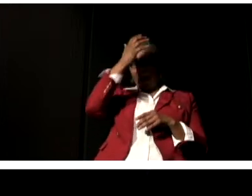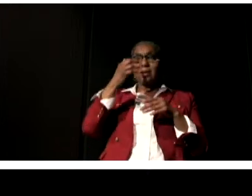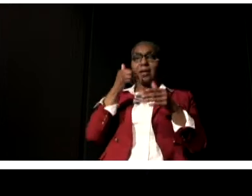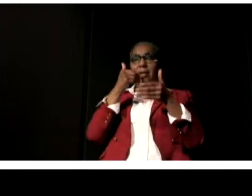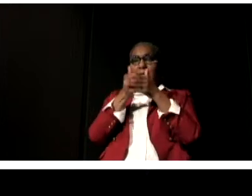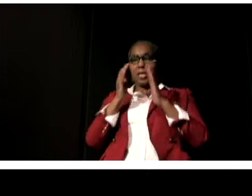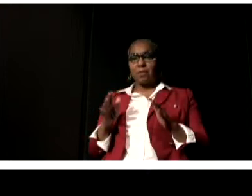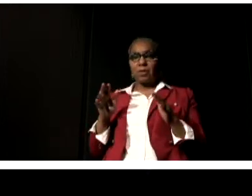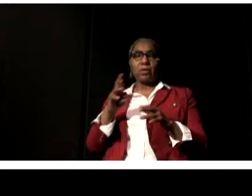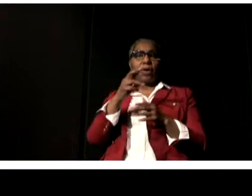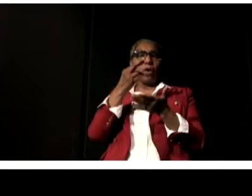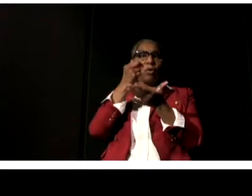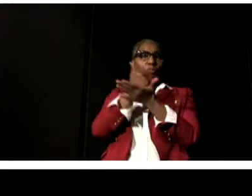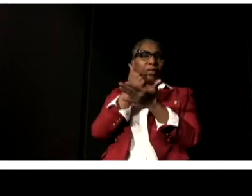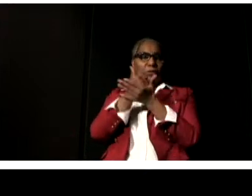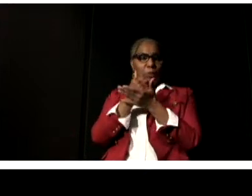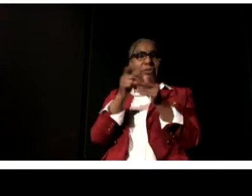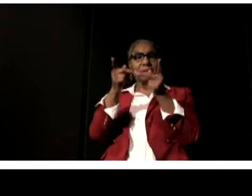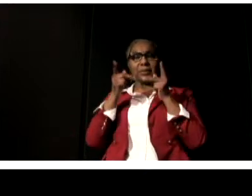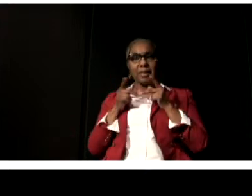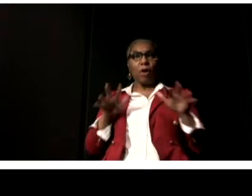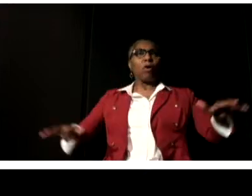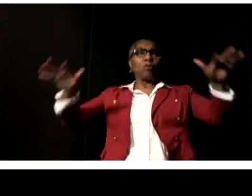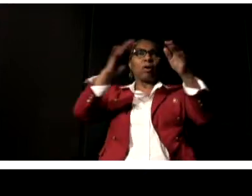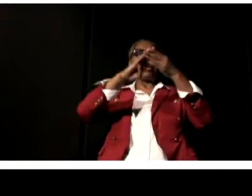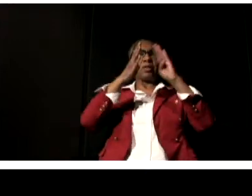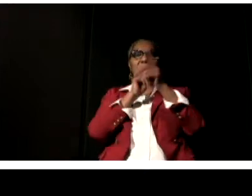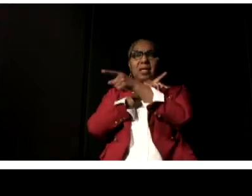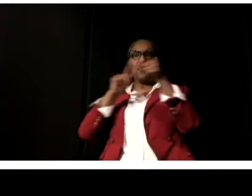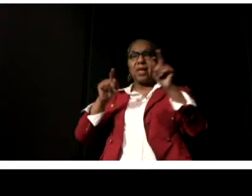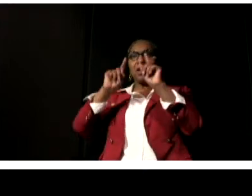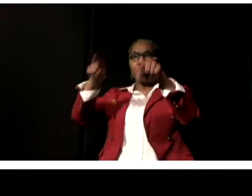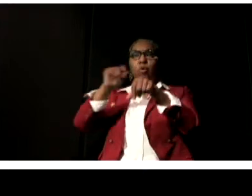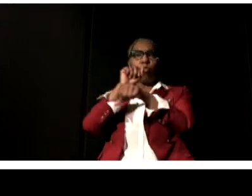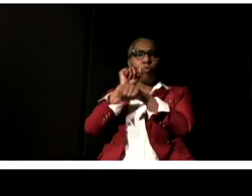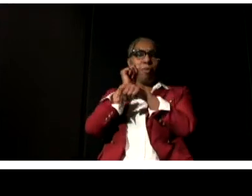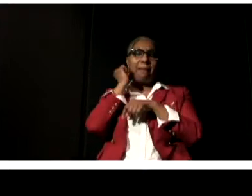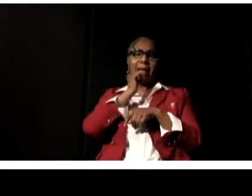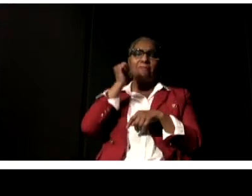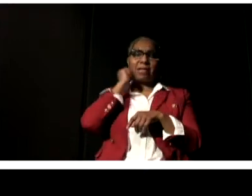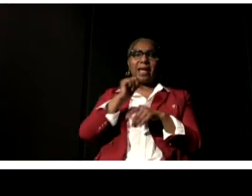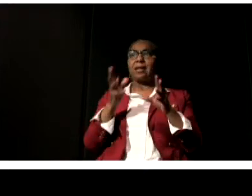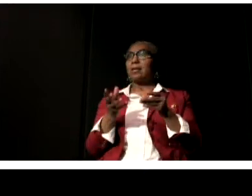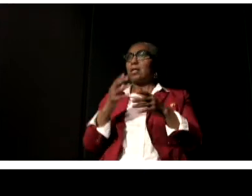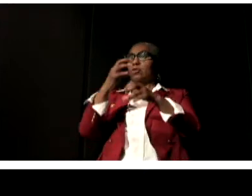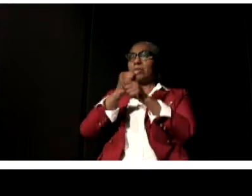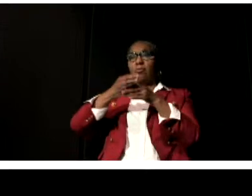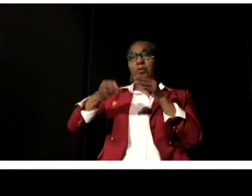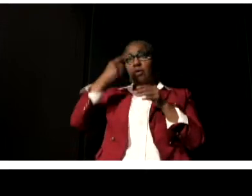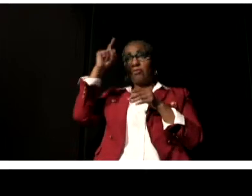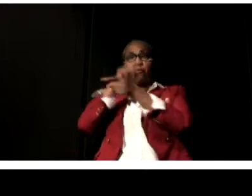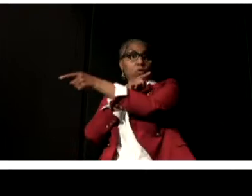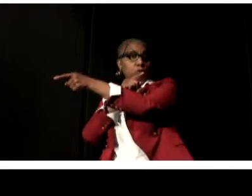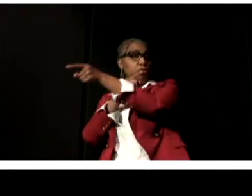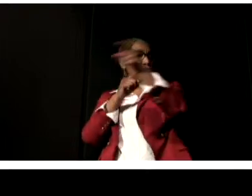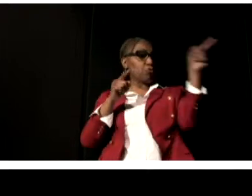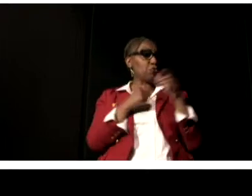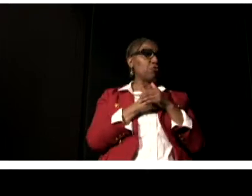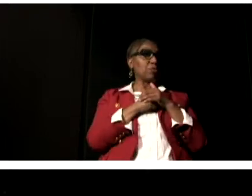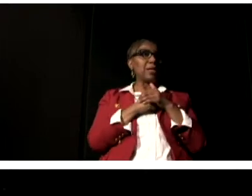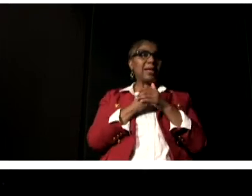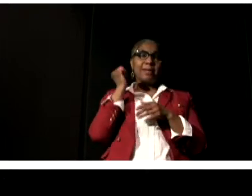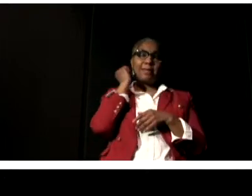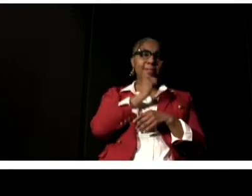resource centers, and across the community who go to work each and every day to get results for you, day